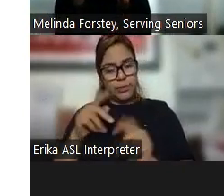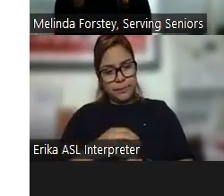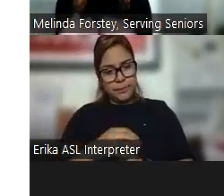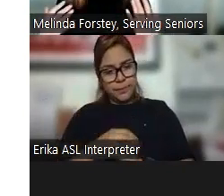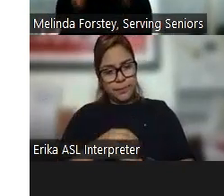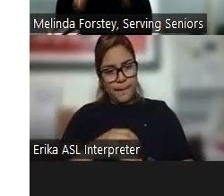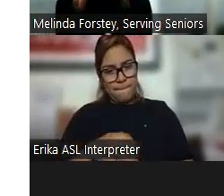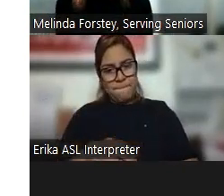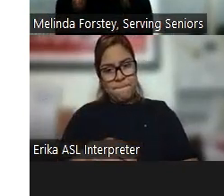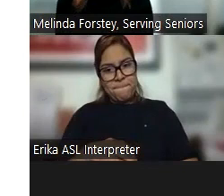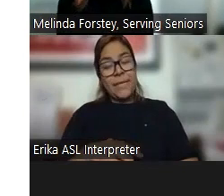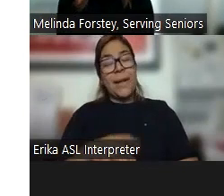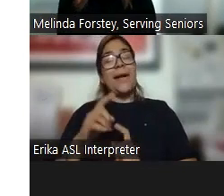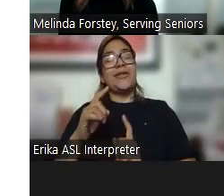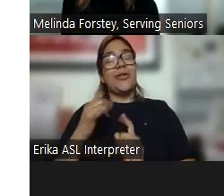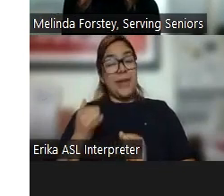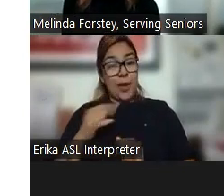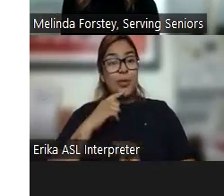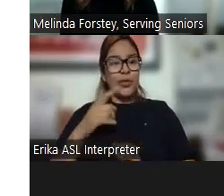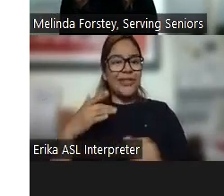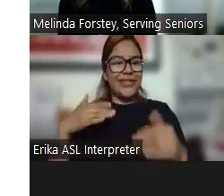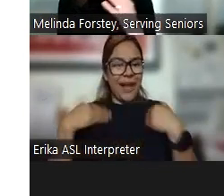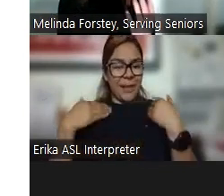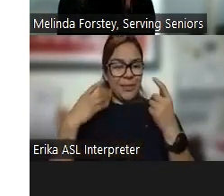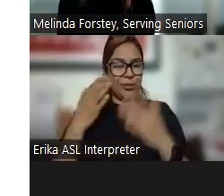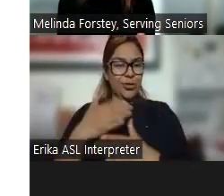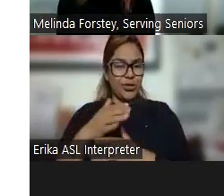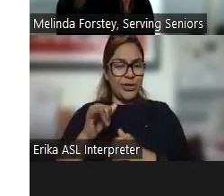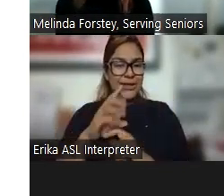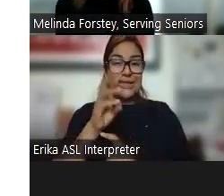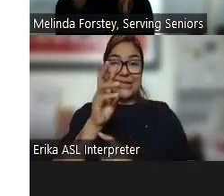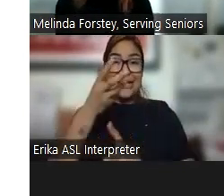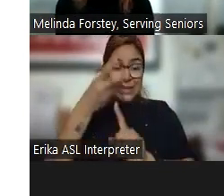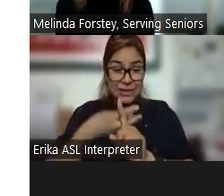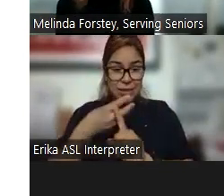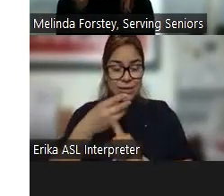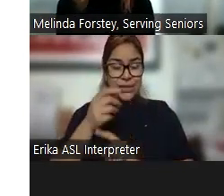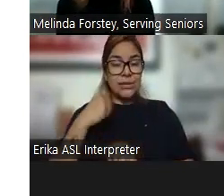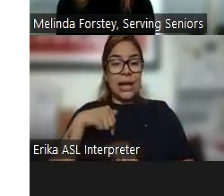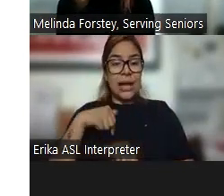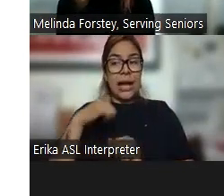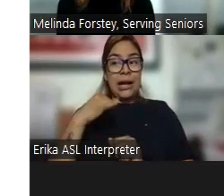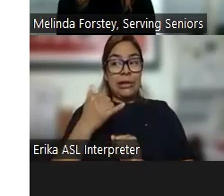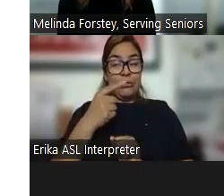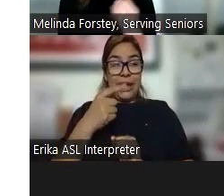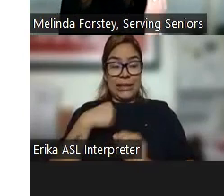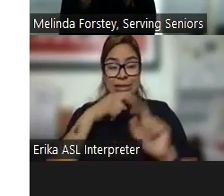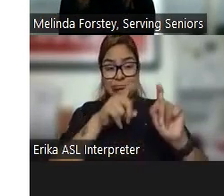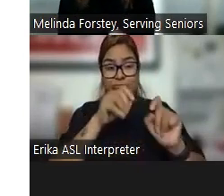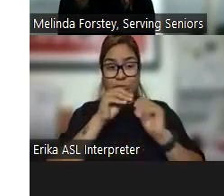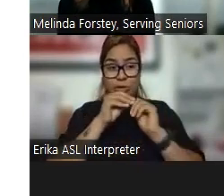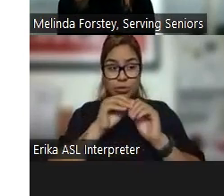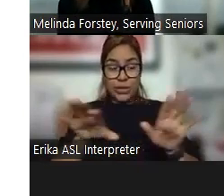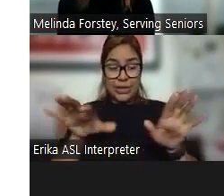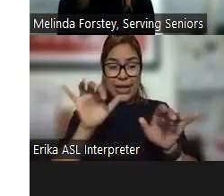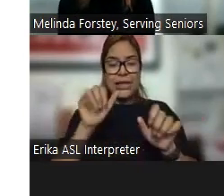We are really happy to share that within 6 months of releasing this needs assessment, we were